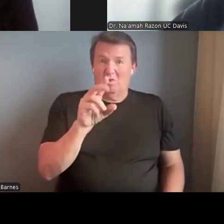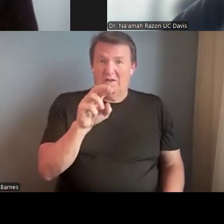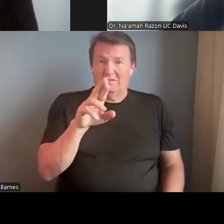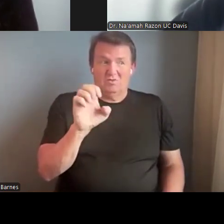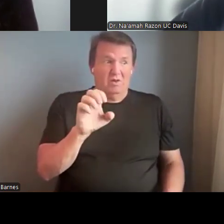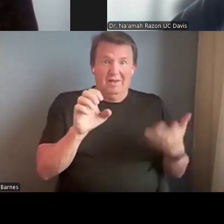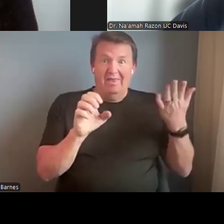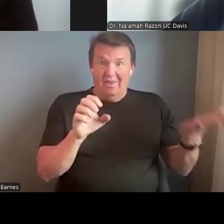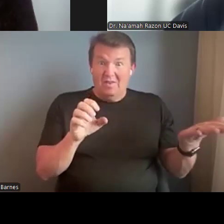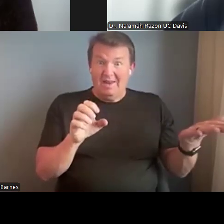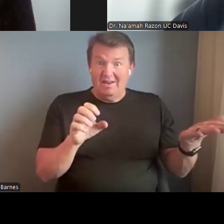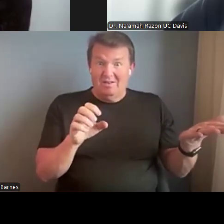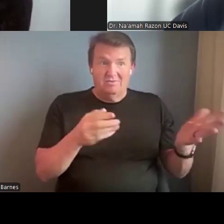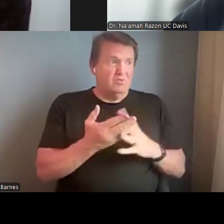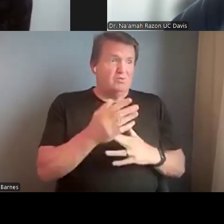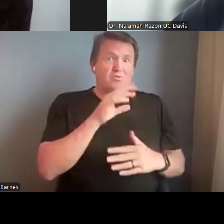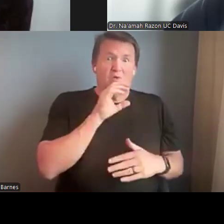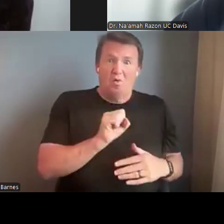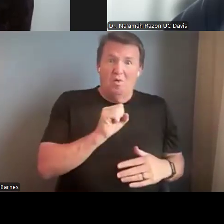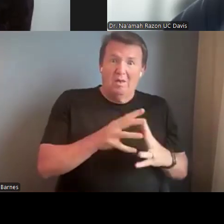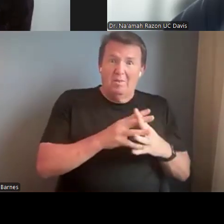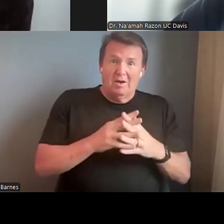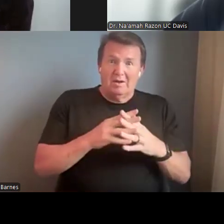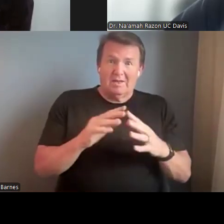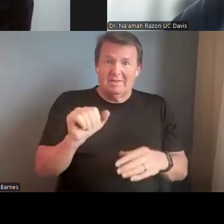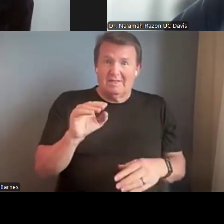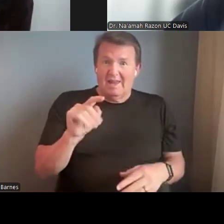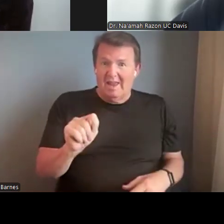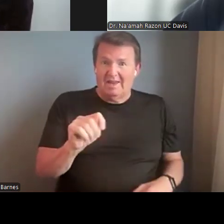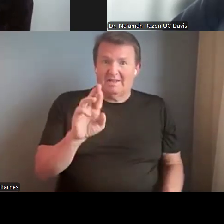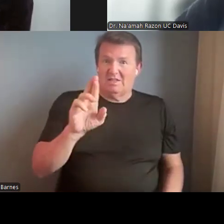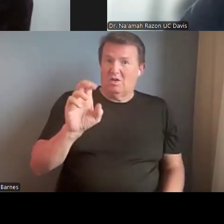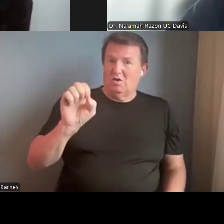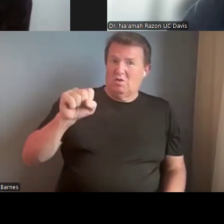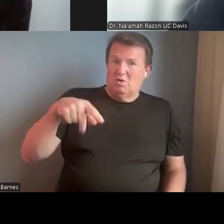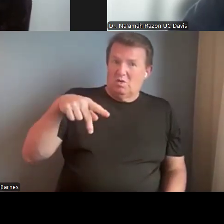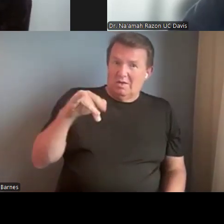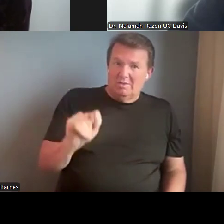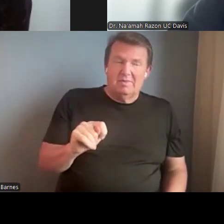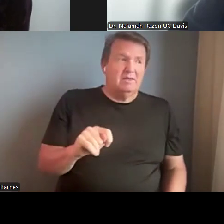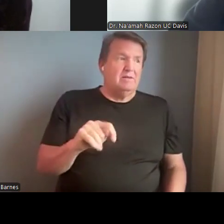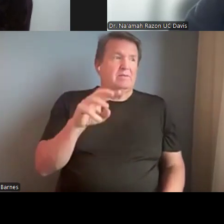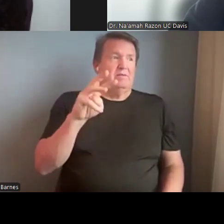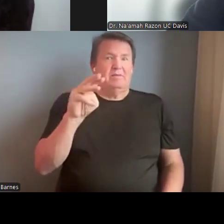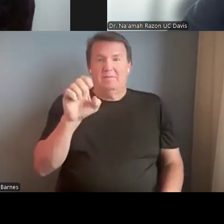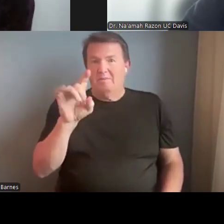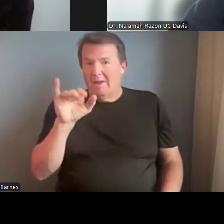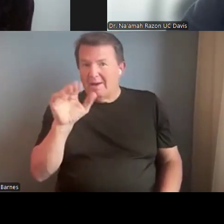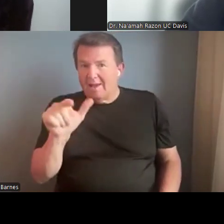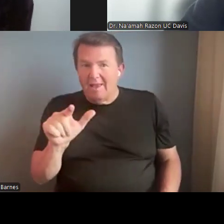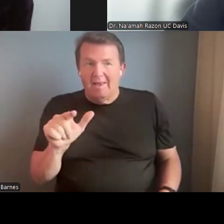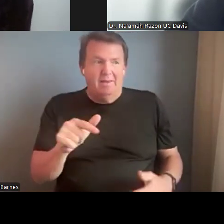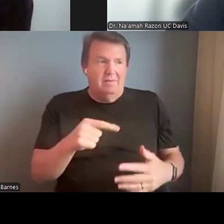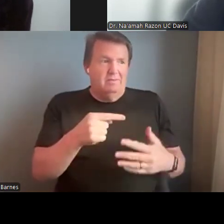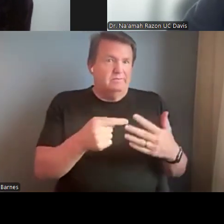Americans Act, through other things, there's respite, et cetera, through the Medi-Cal program. What would be